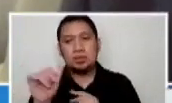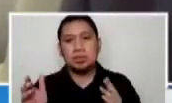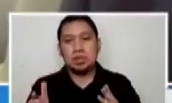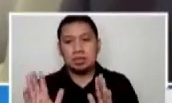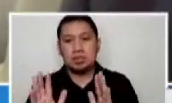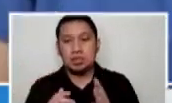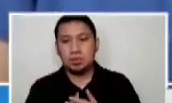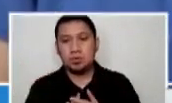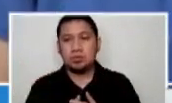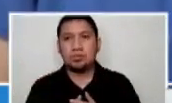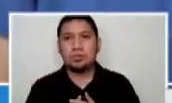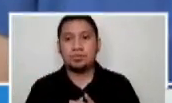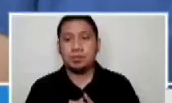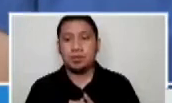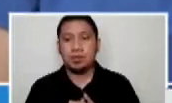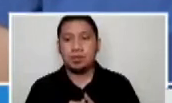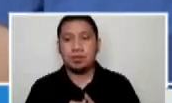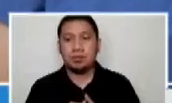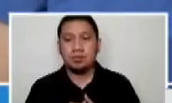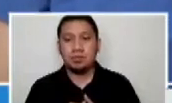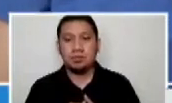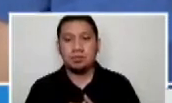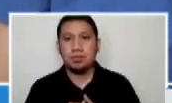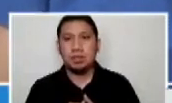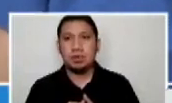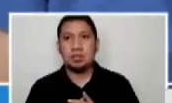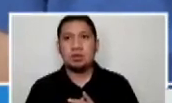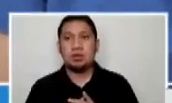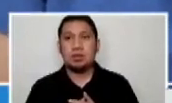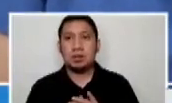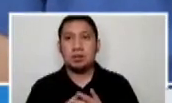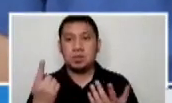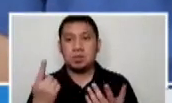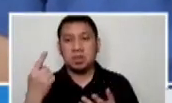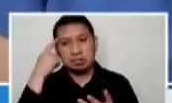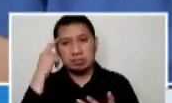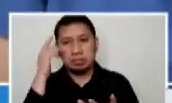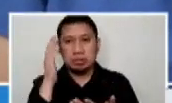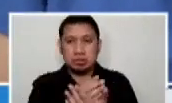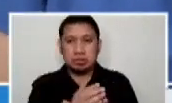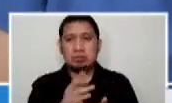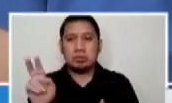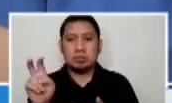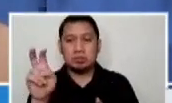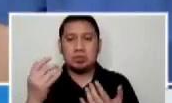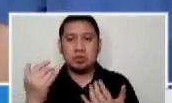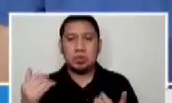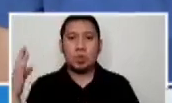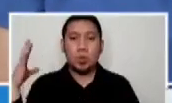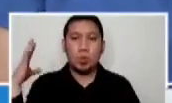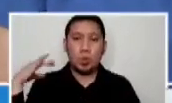Po, Attorney Pangarungan mula po sa National Commission on Muslim Filipinos. Muli po, Eid Mubarak po sa inyo.